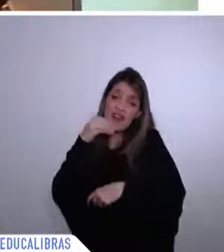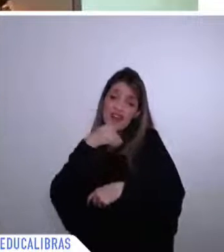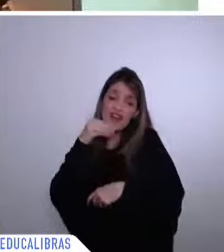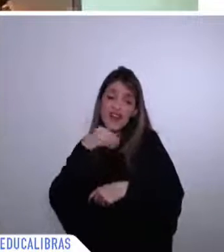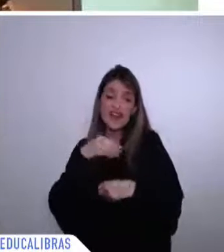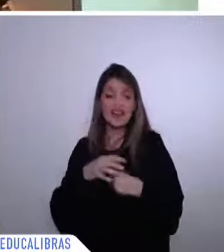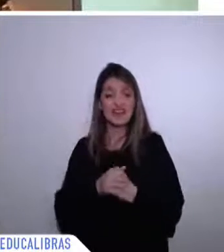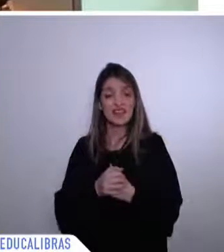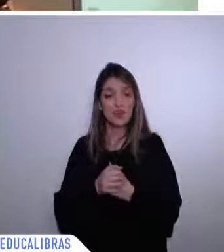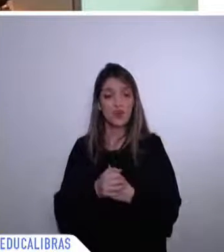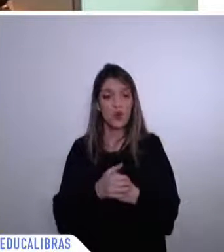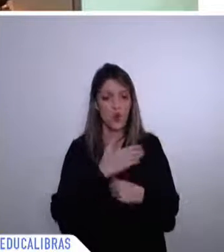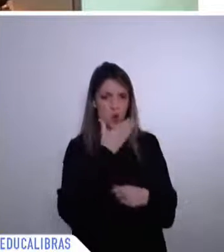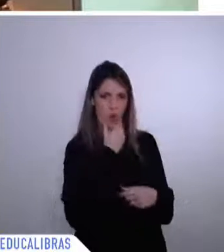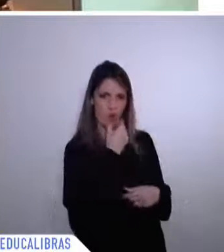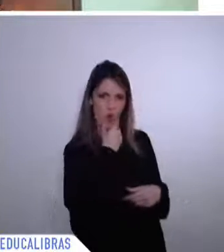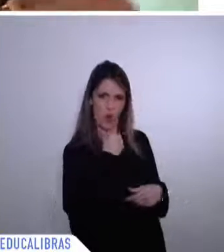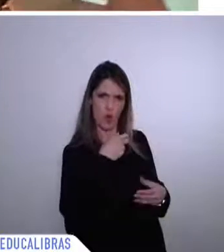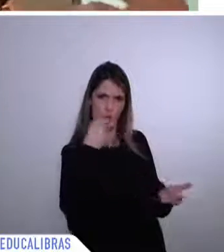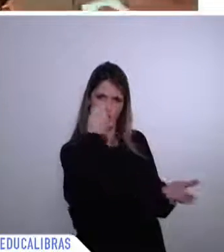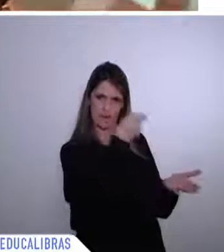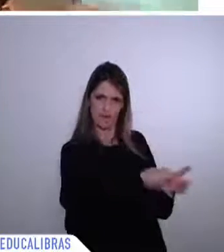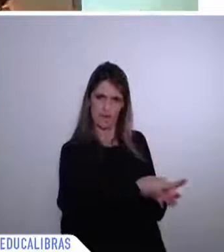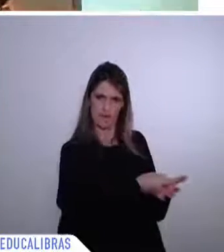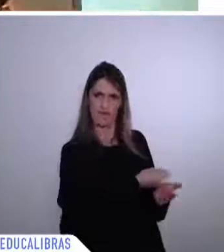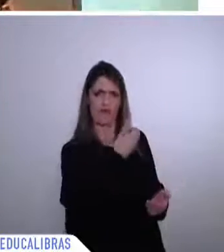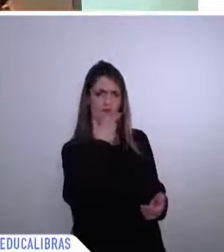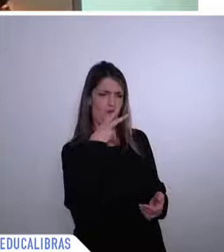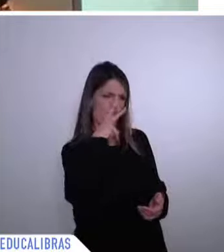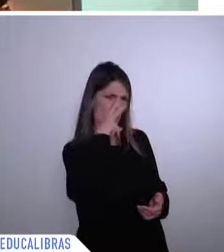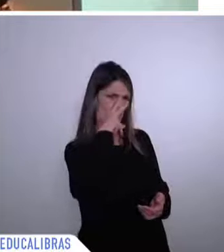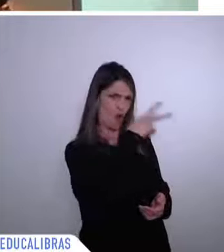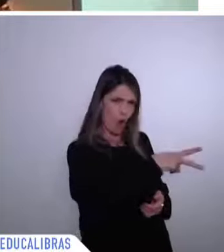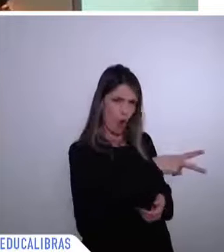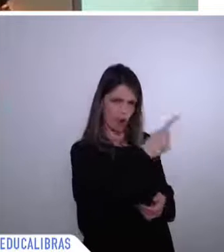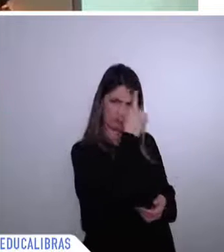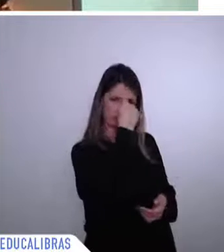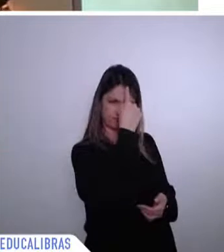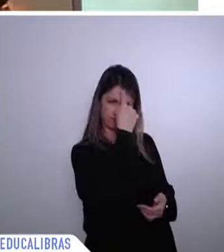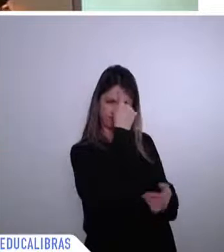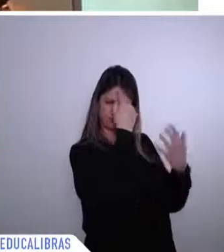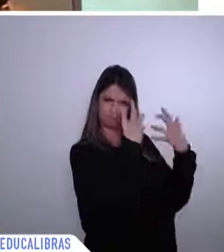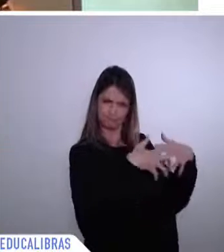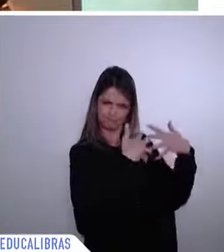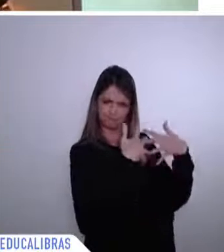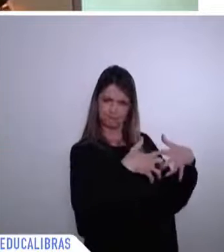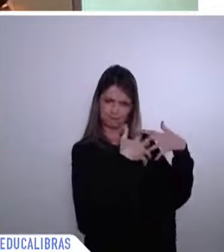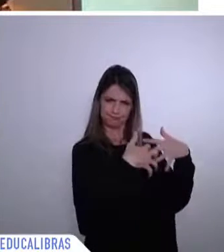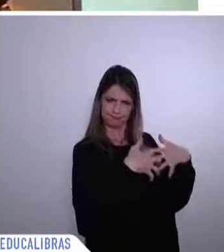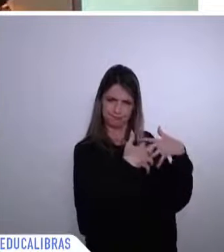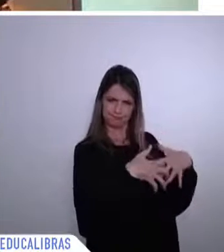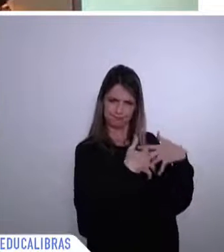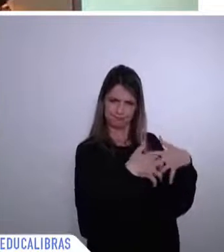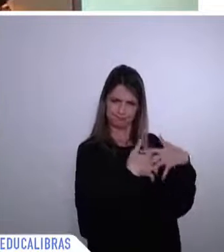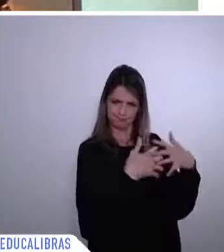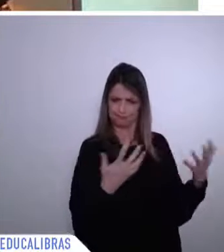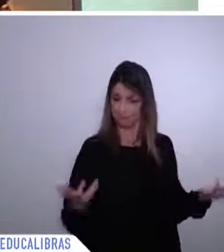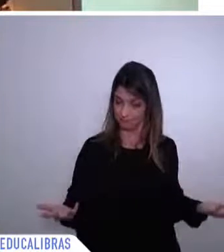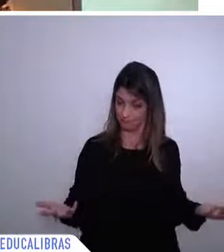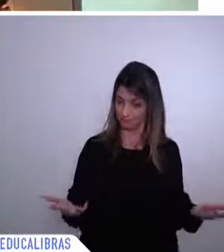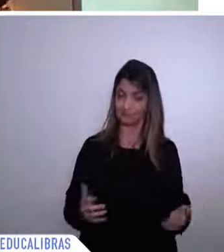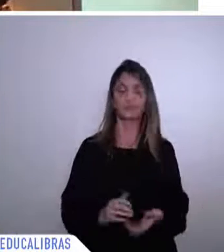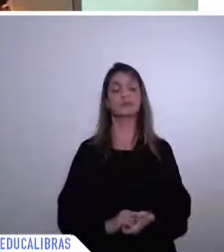unstable, emotional, and very particular, and masculine, which is strong, stable, rational,